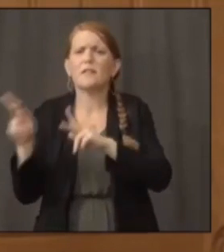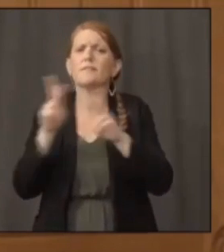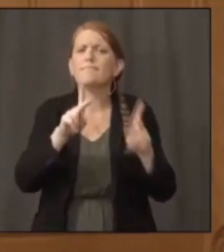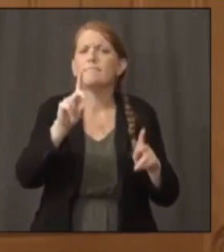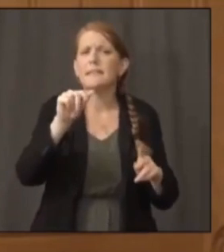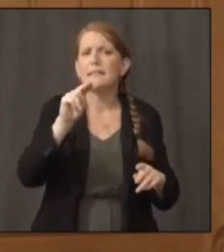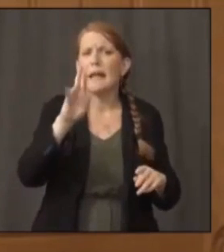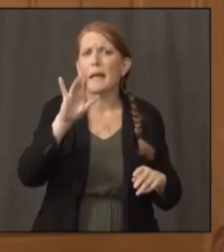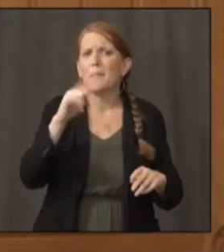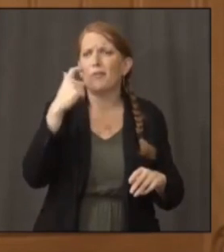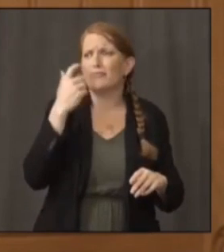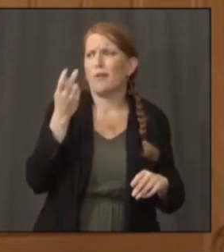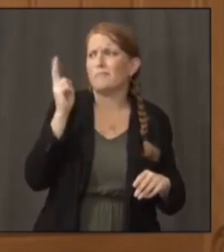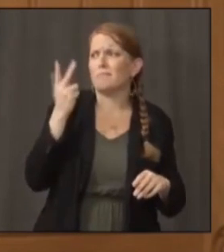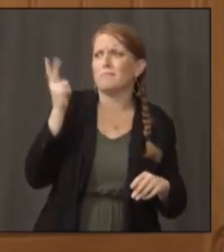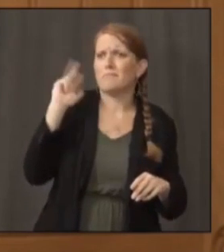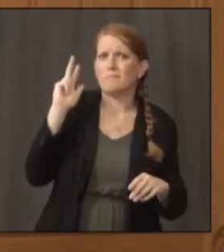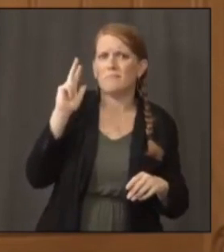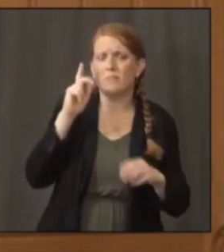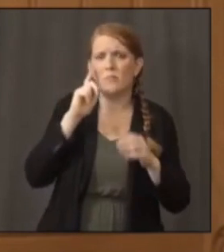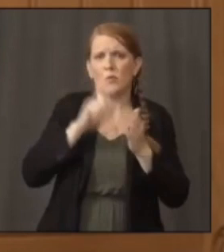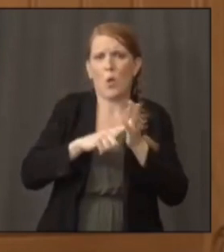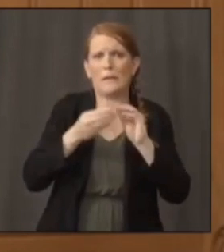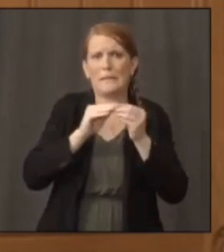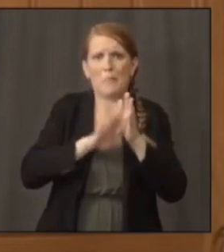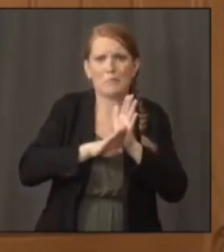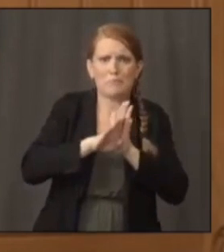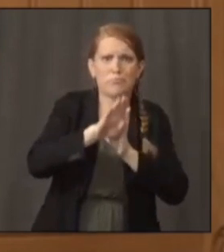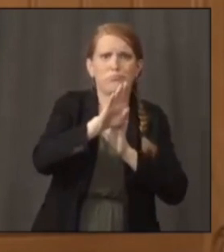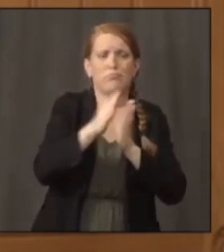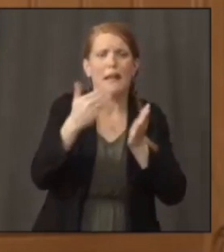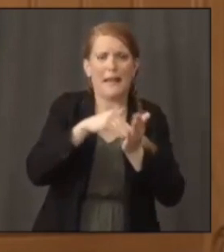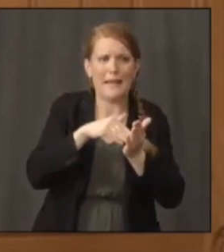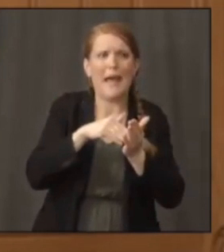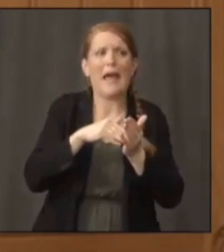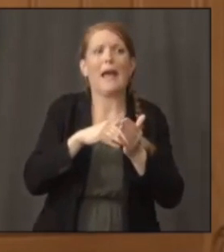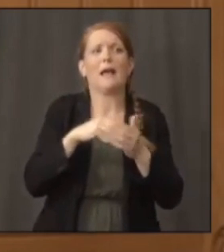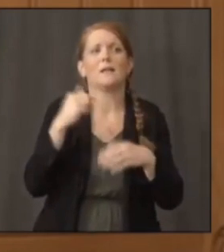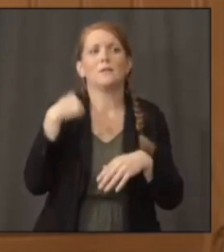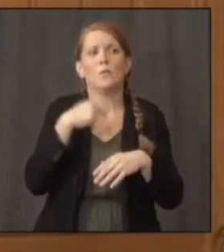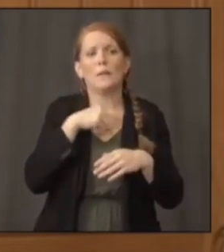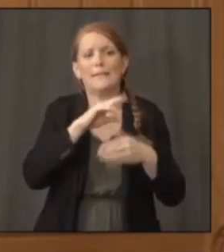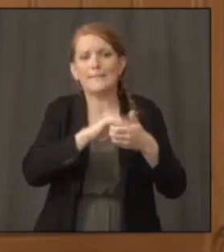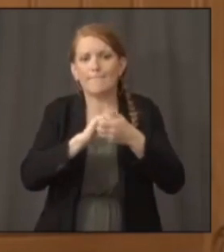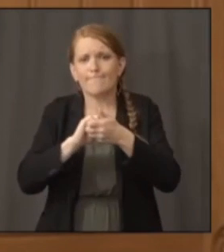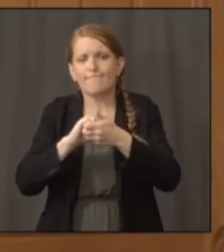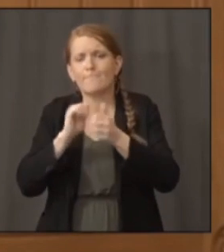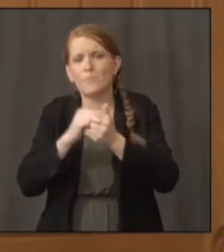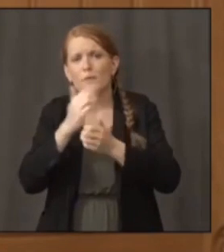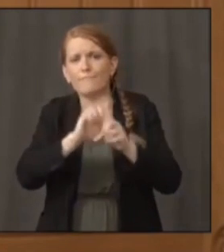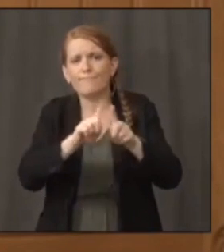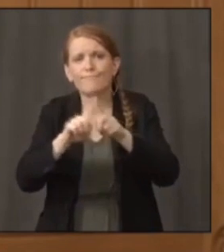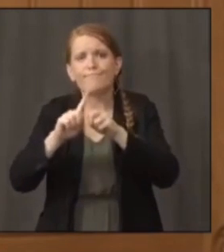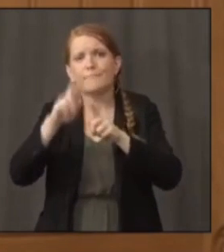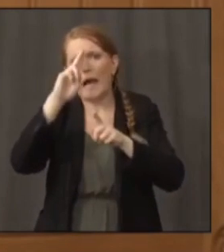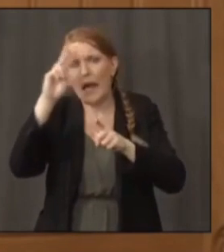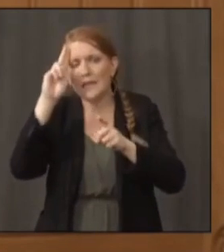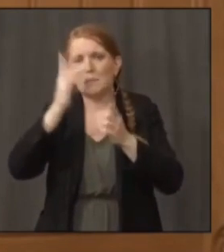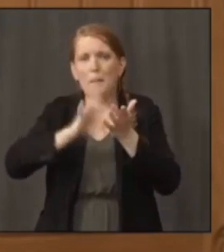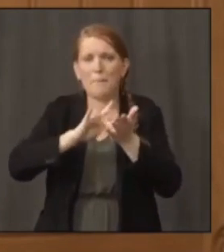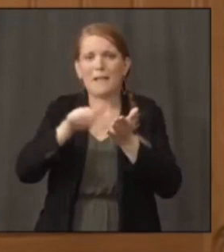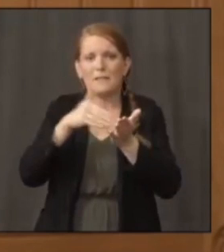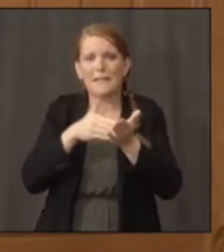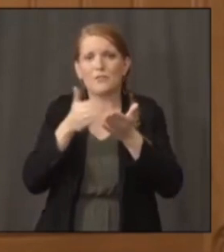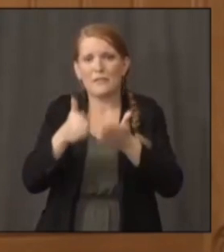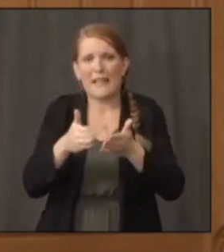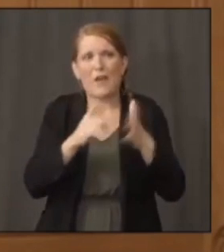couple weeks ago, where we saw that flare up, we worked with the local partners, the federally qualified health centers there and other partners to bring in some additional testing on very